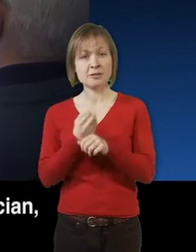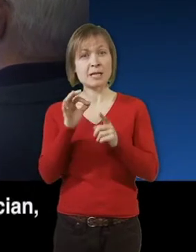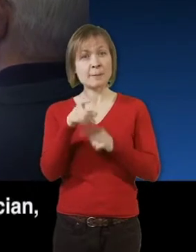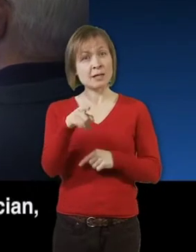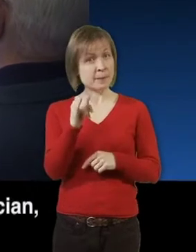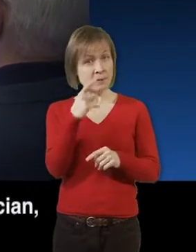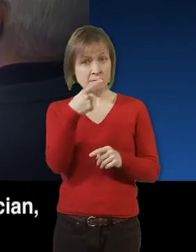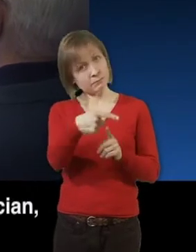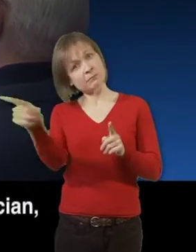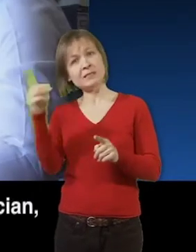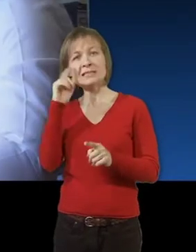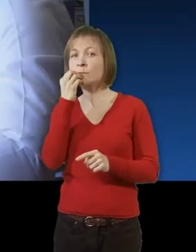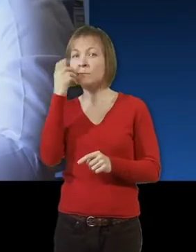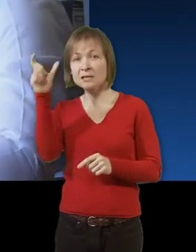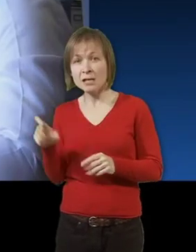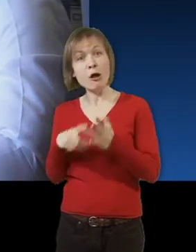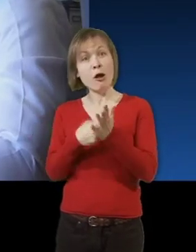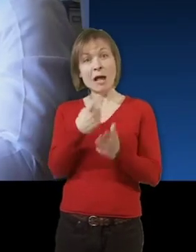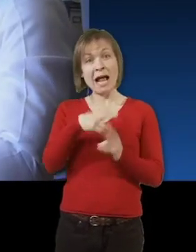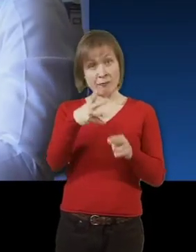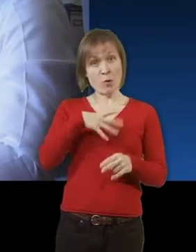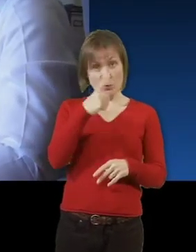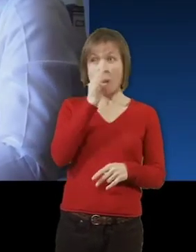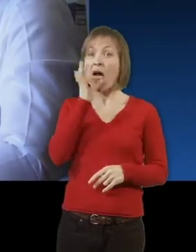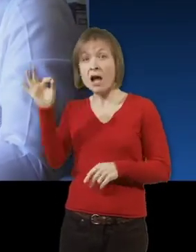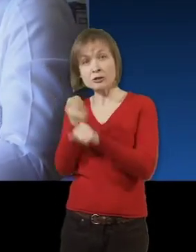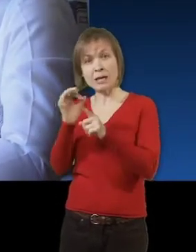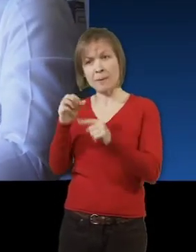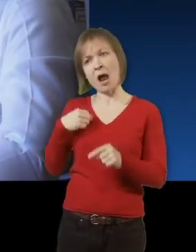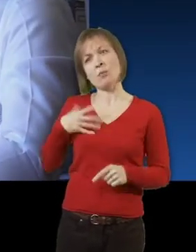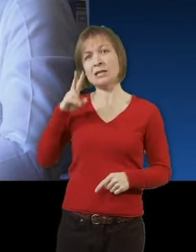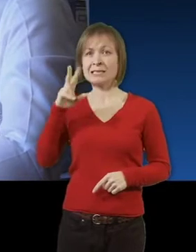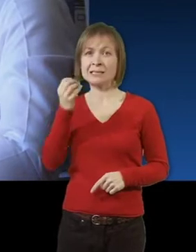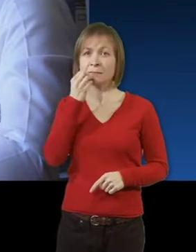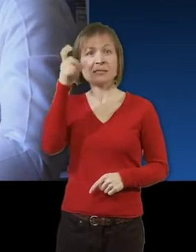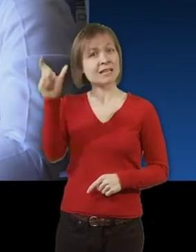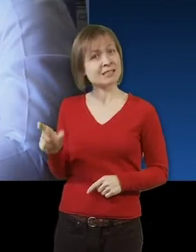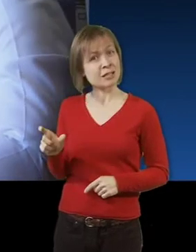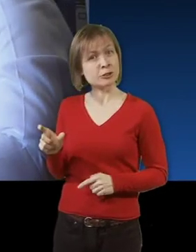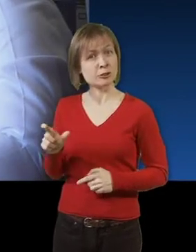Your GP may send you to a dietitian, or you can ask your GP if you want to see one.